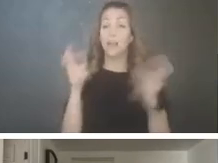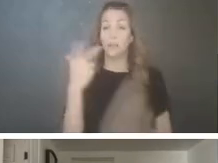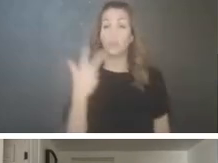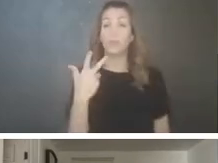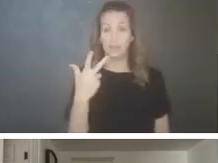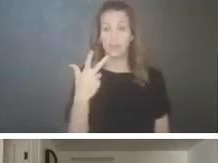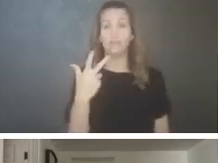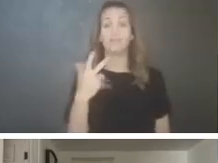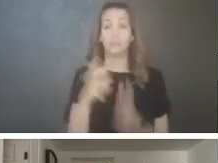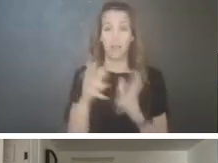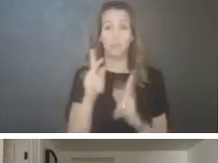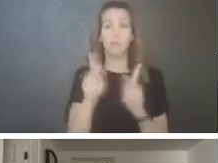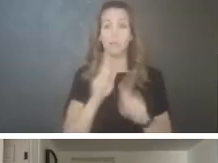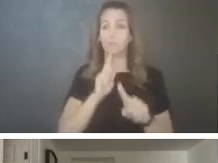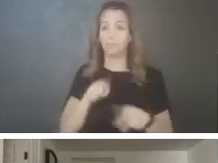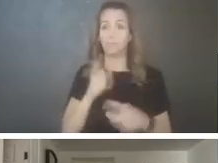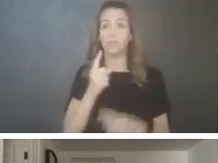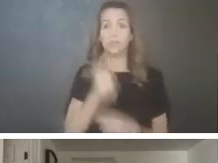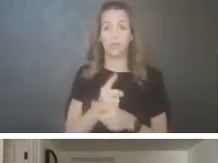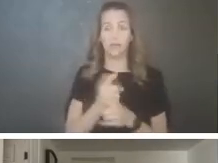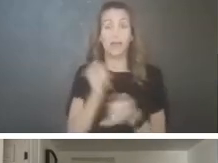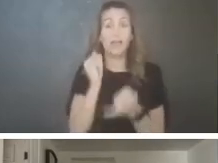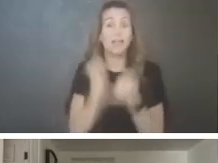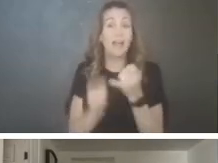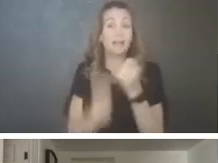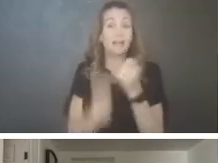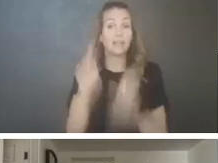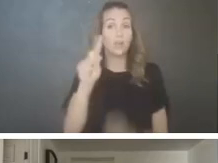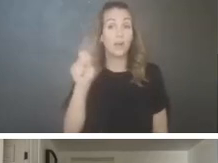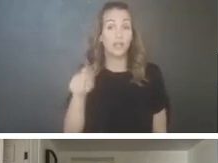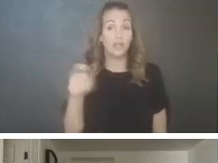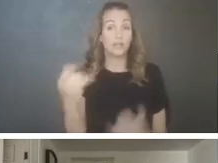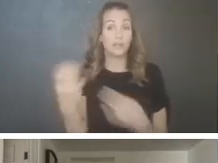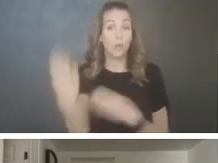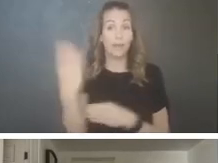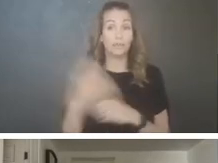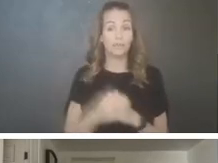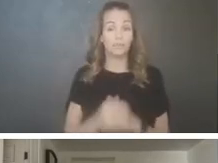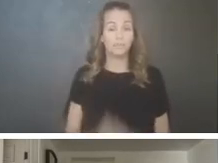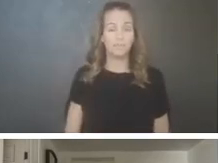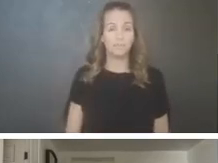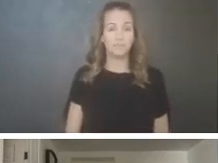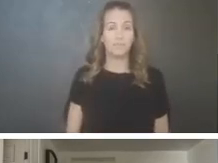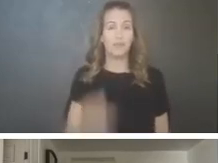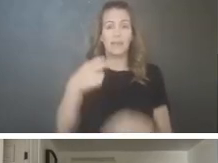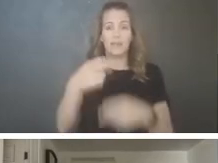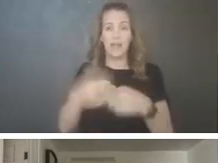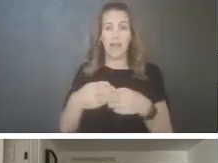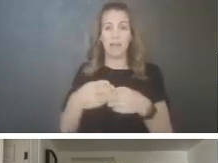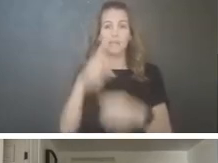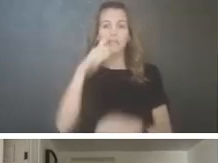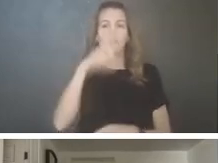a lot of those correct ones. And here's for your last trivia question of the morning. Name this fictional